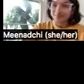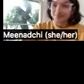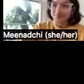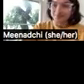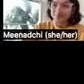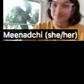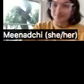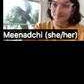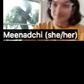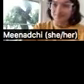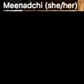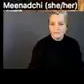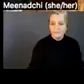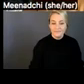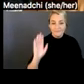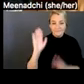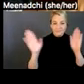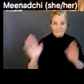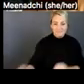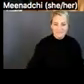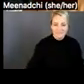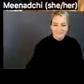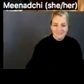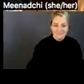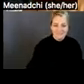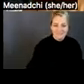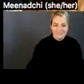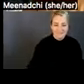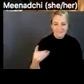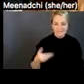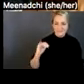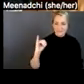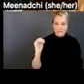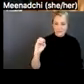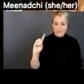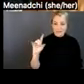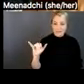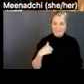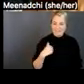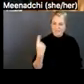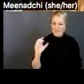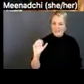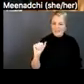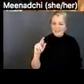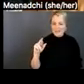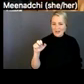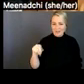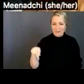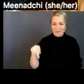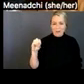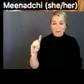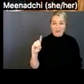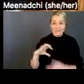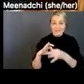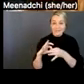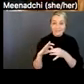are here today for this gathering. My name is Jody. I'm one of the CarePod collaborators, and just